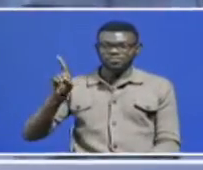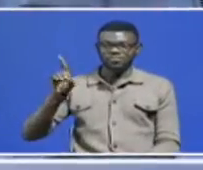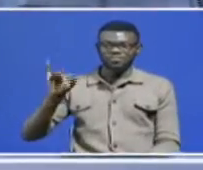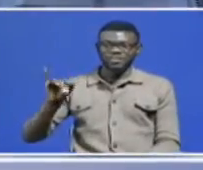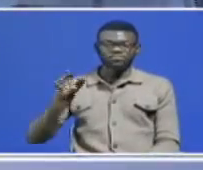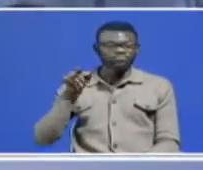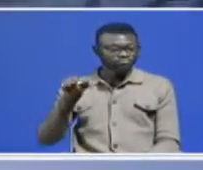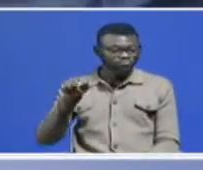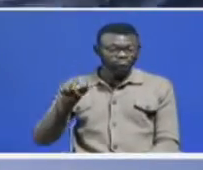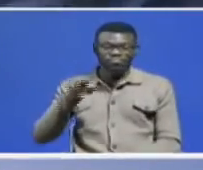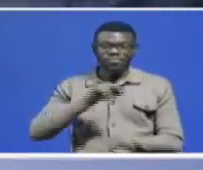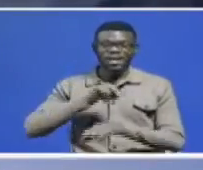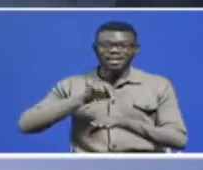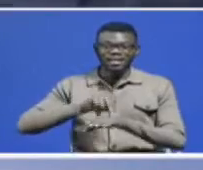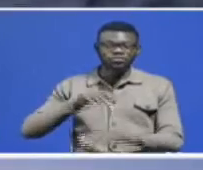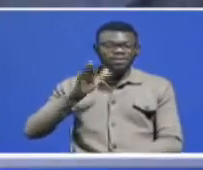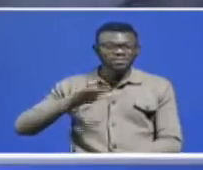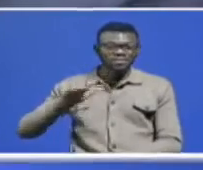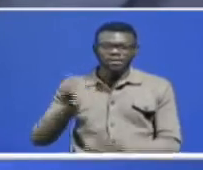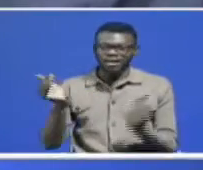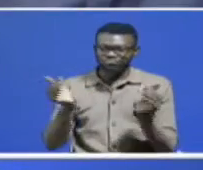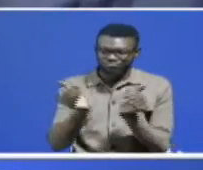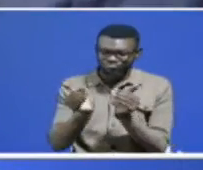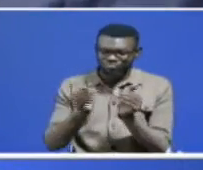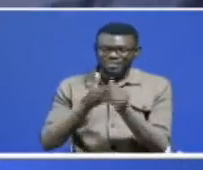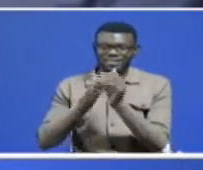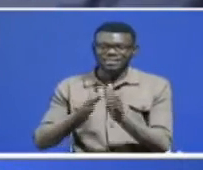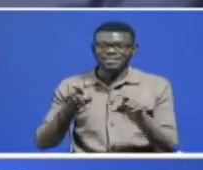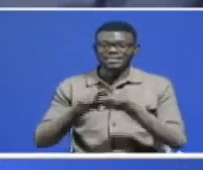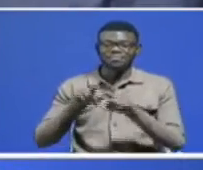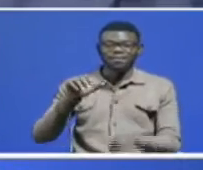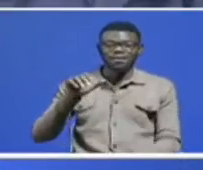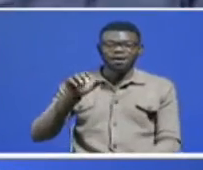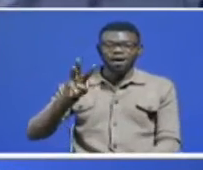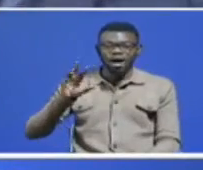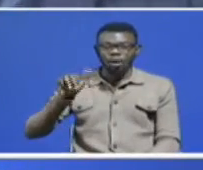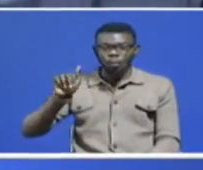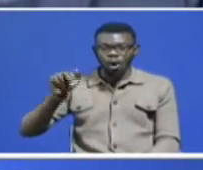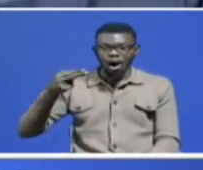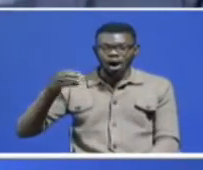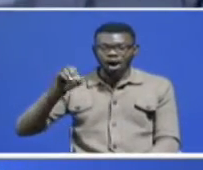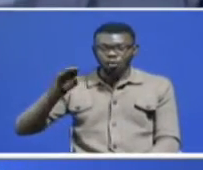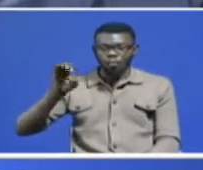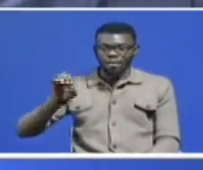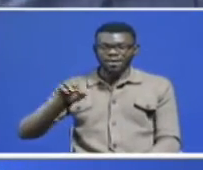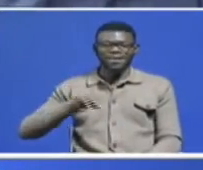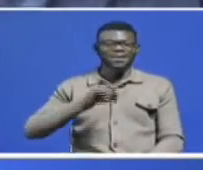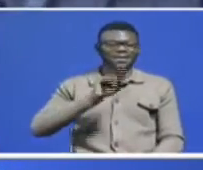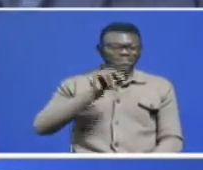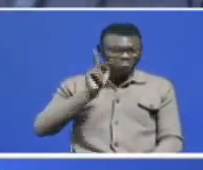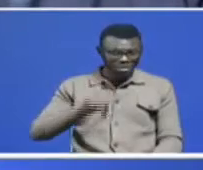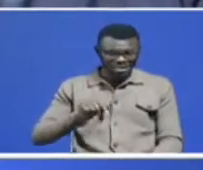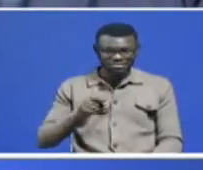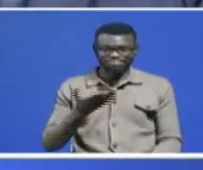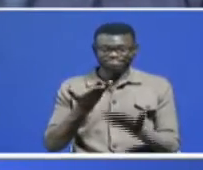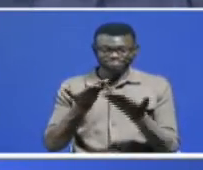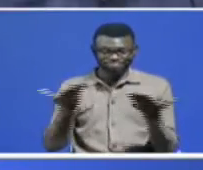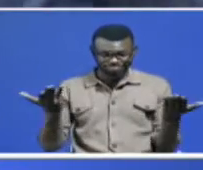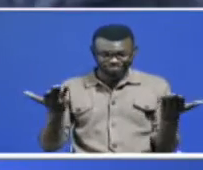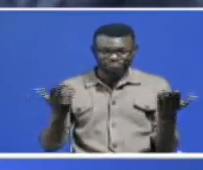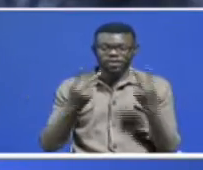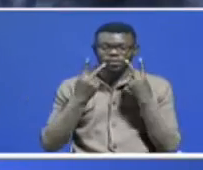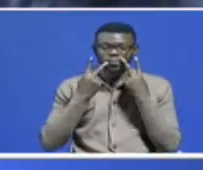Assembly Minority Leader, as well as Alice Wahome, who's the Kandara Member of Parliament. Gentlemen and lady, many thanks for your